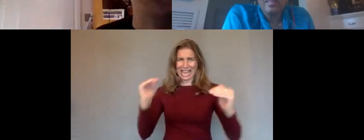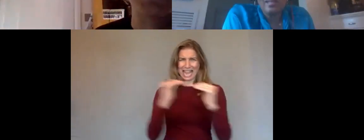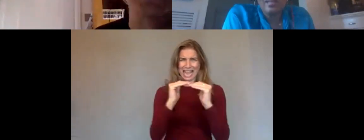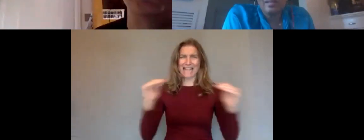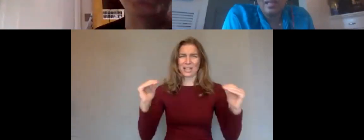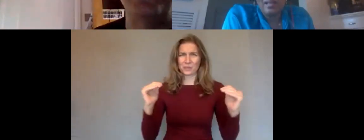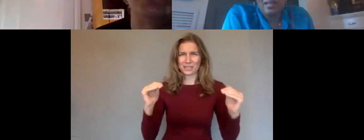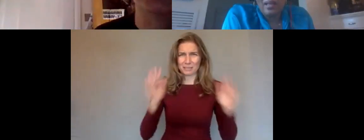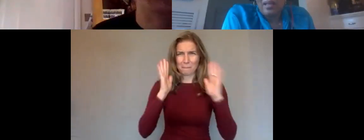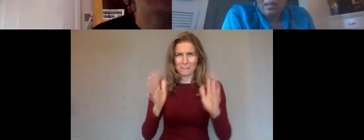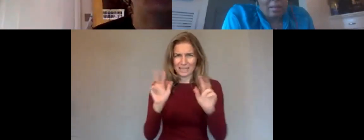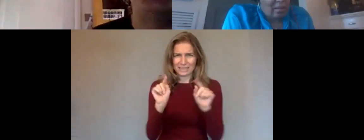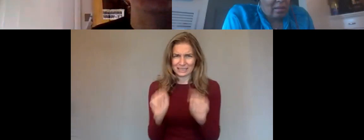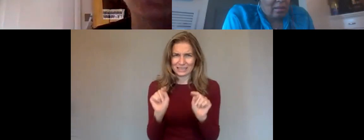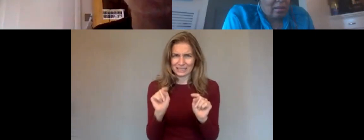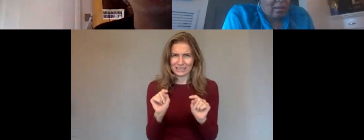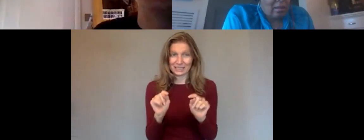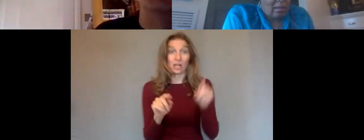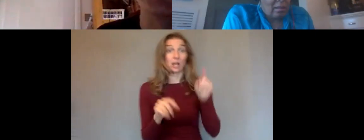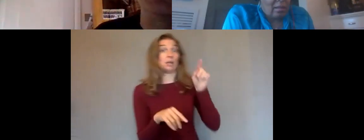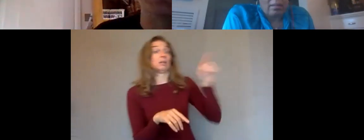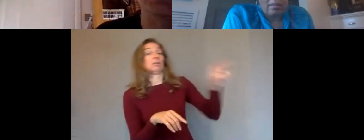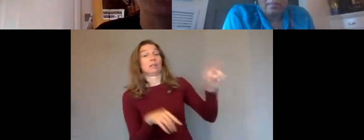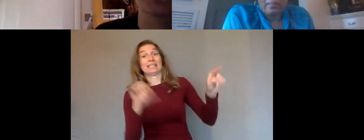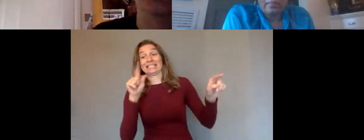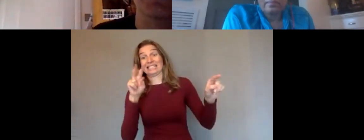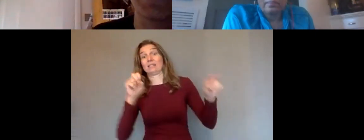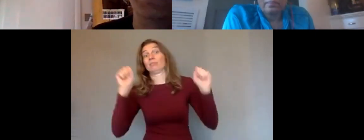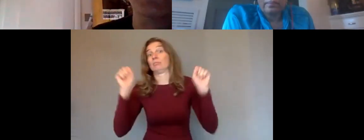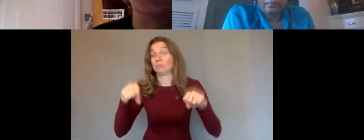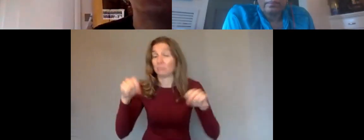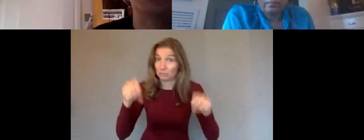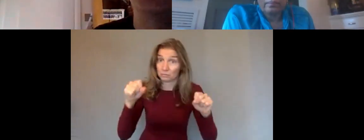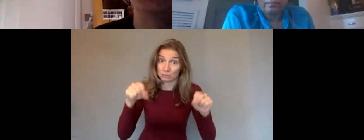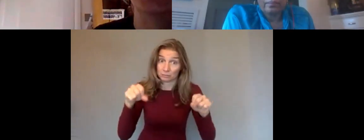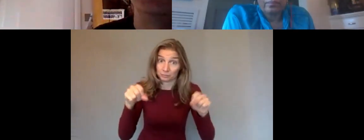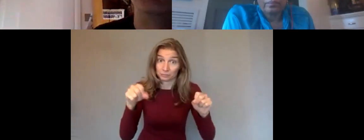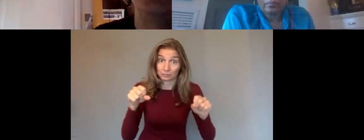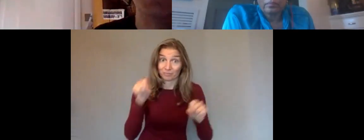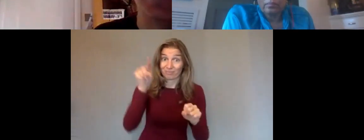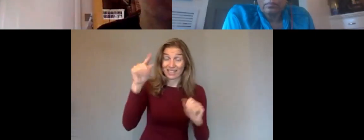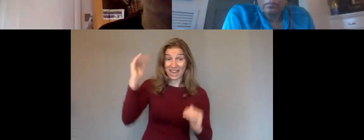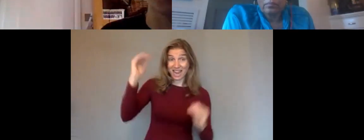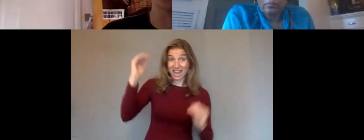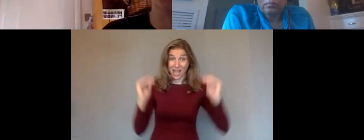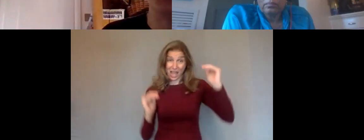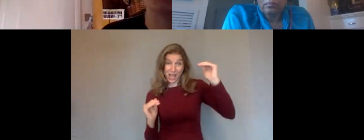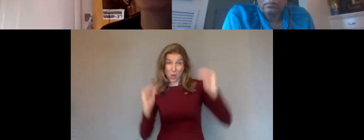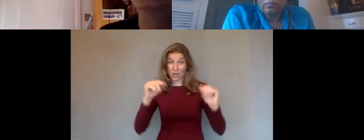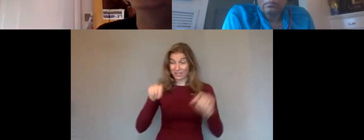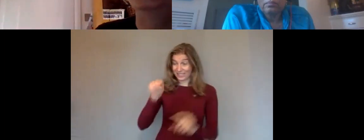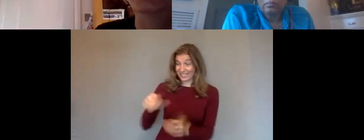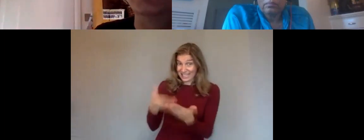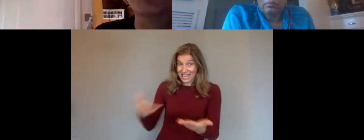totally And agree. I think There's the equity issue economically, as you're describing, and the ability to get hold of some of this